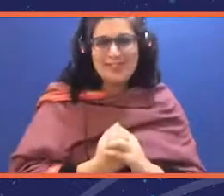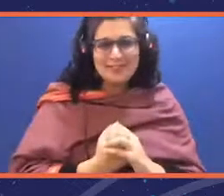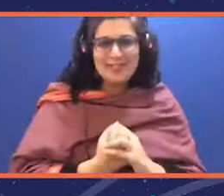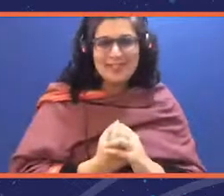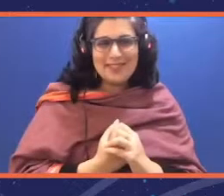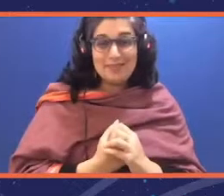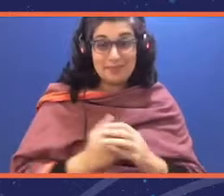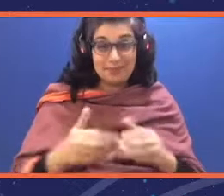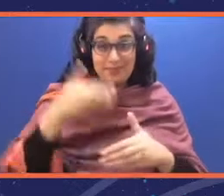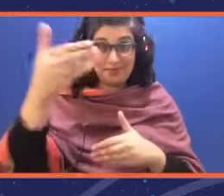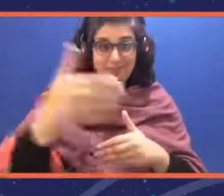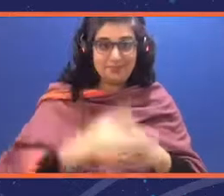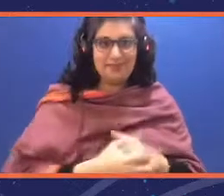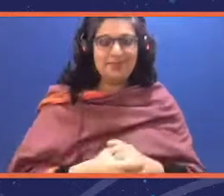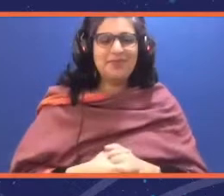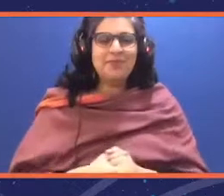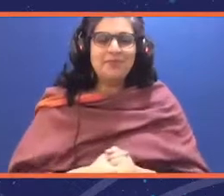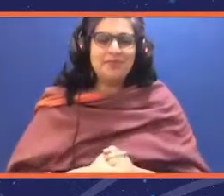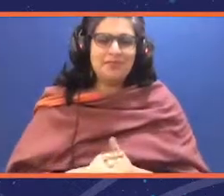slide.